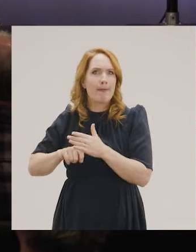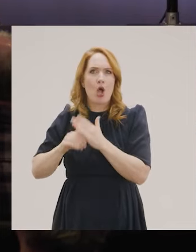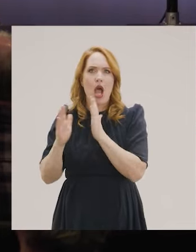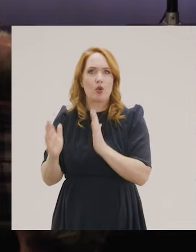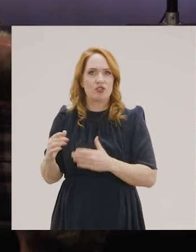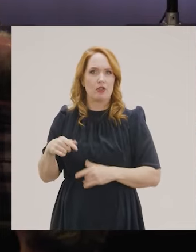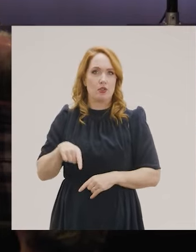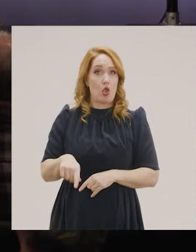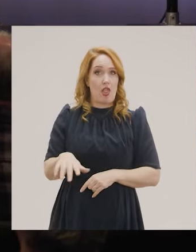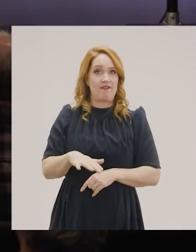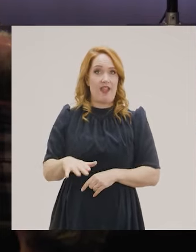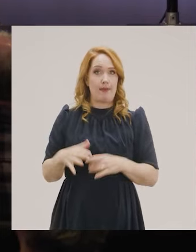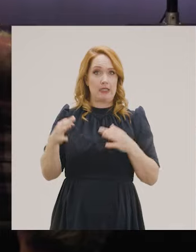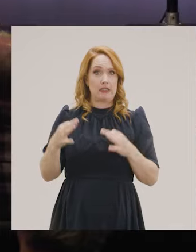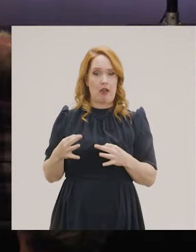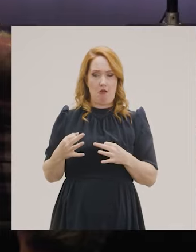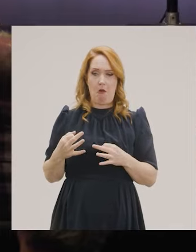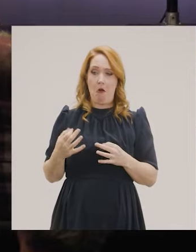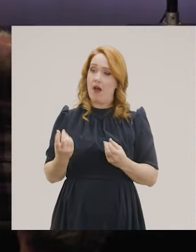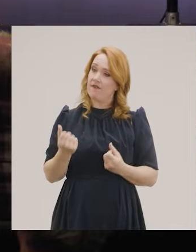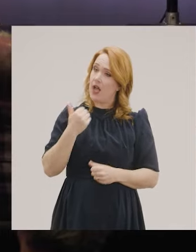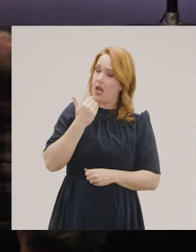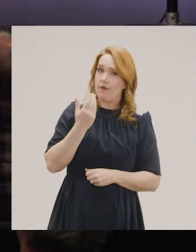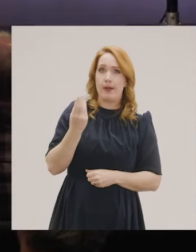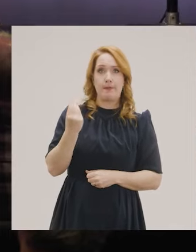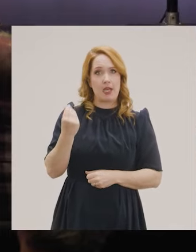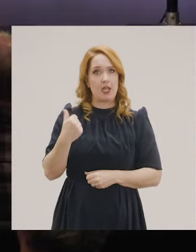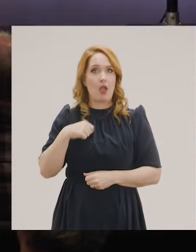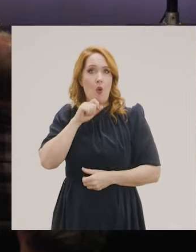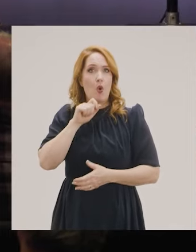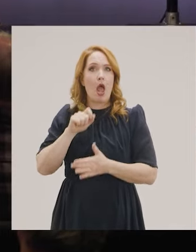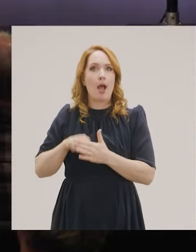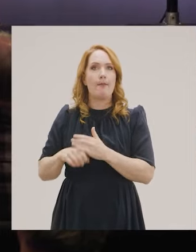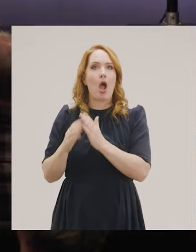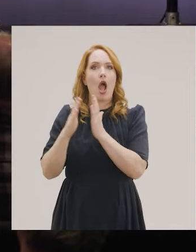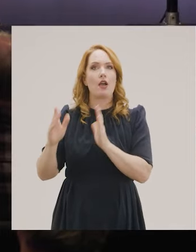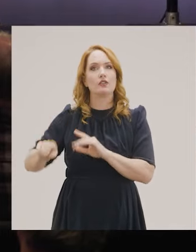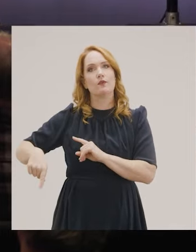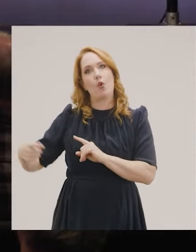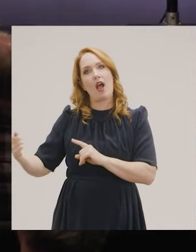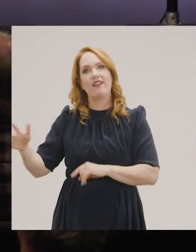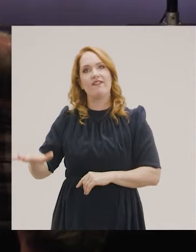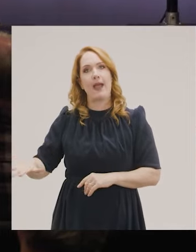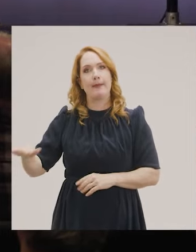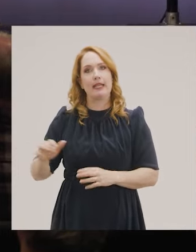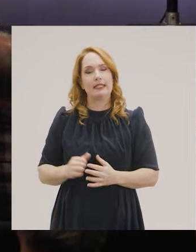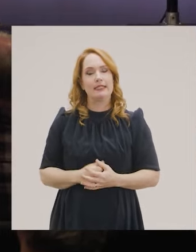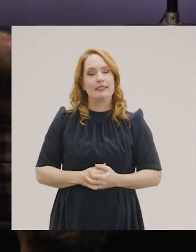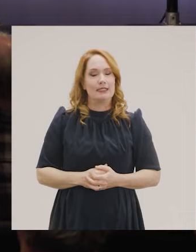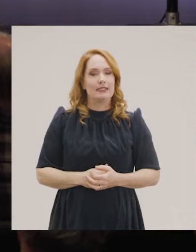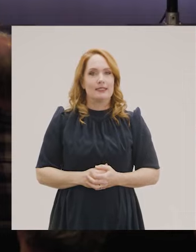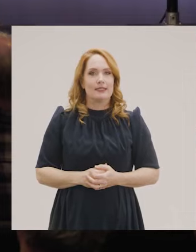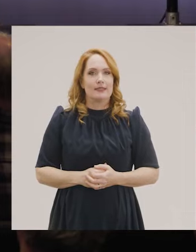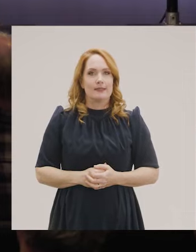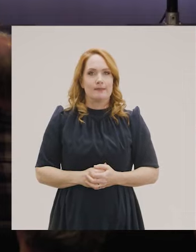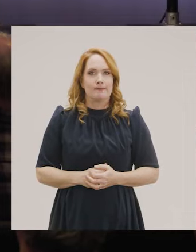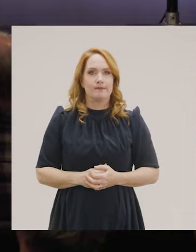buy a house. And so they said, you know what? We've got the wherewithal to do this. We're going to just buy this house for this